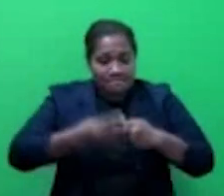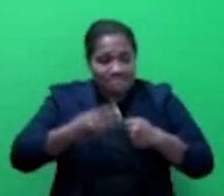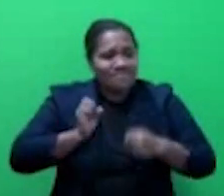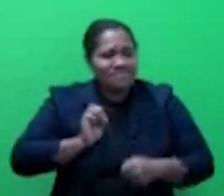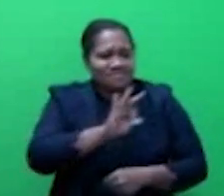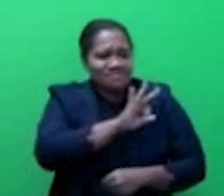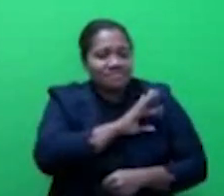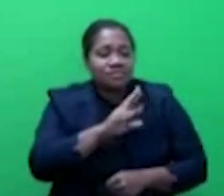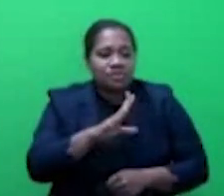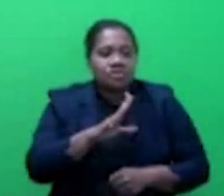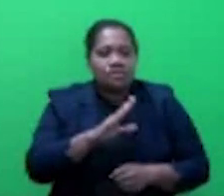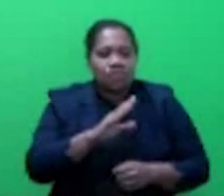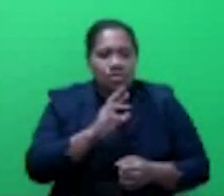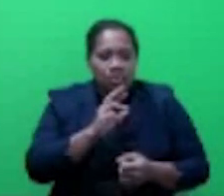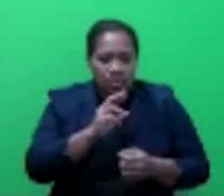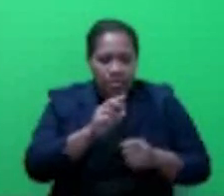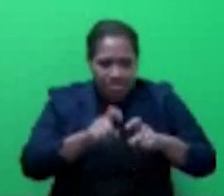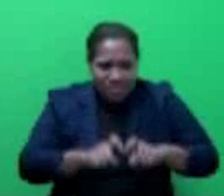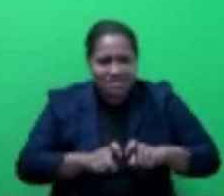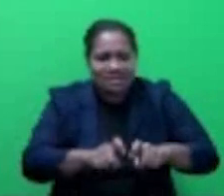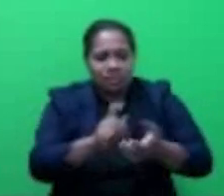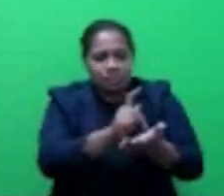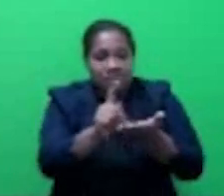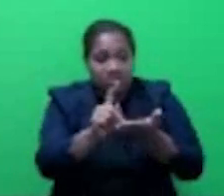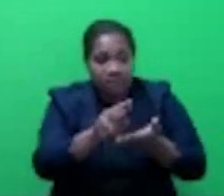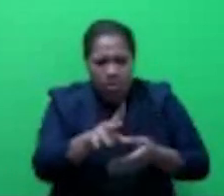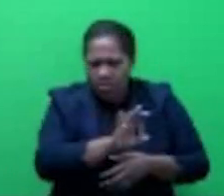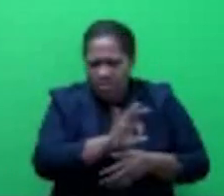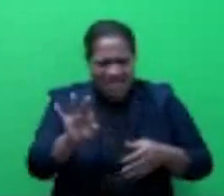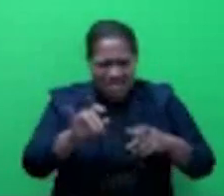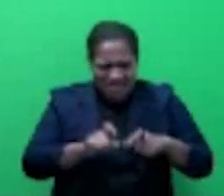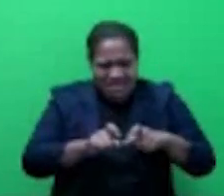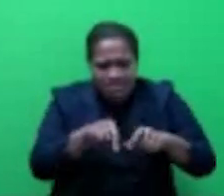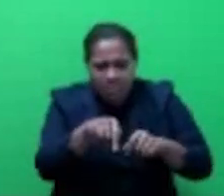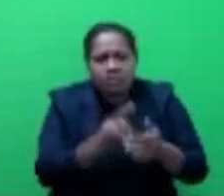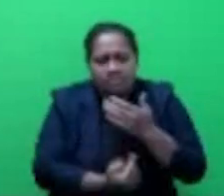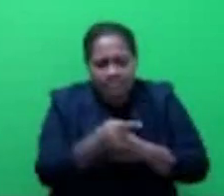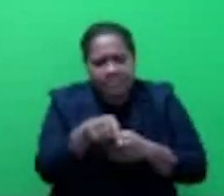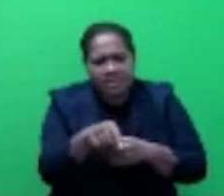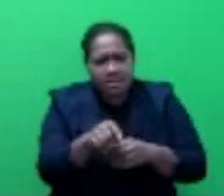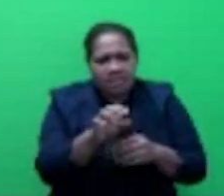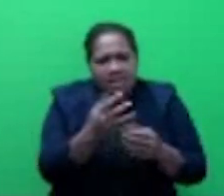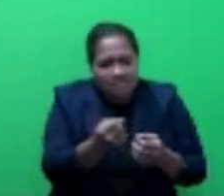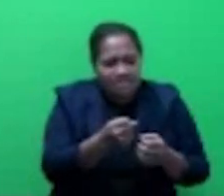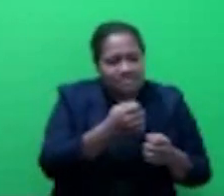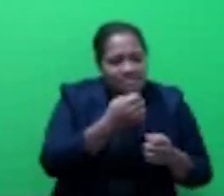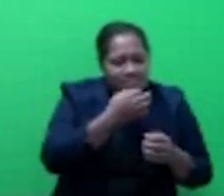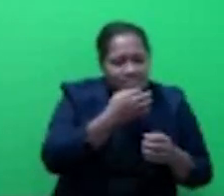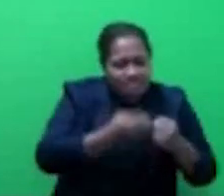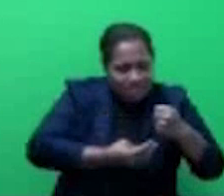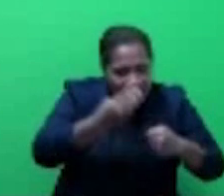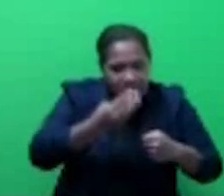For unestablished staff, there are 18 male and 1 female staff due to the nature of work. This team is involved